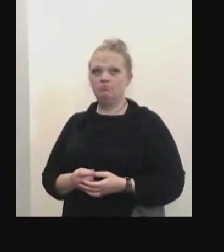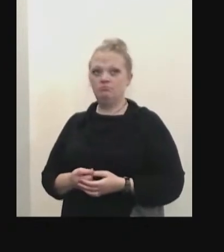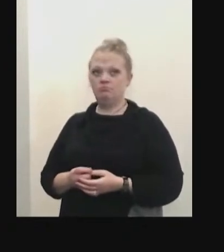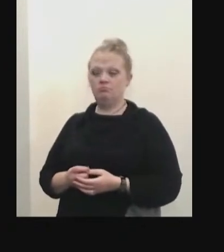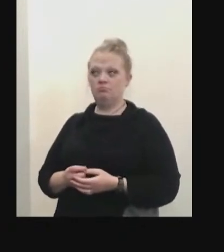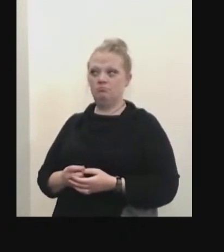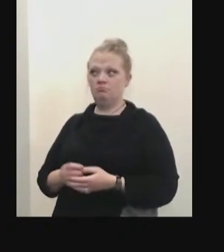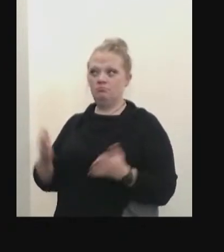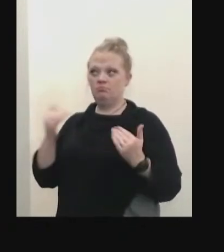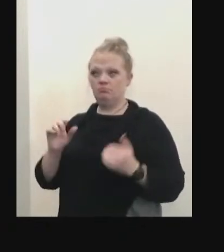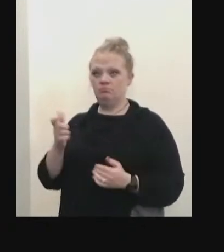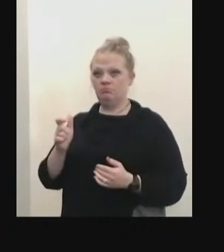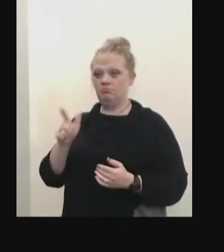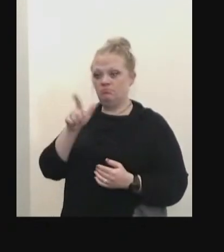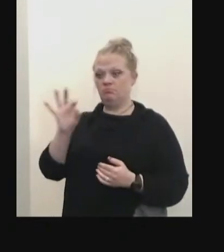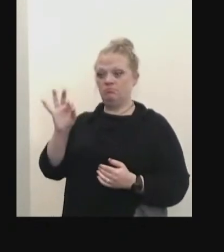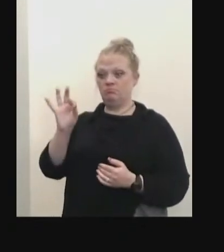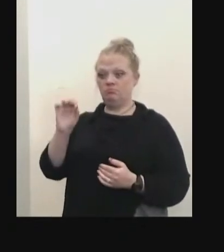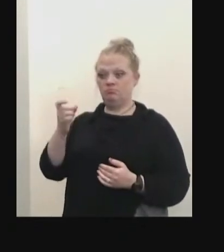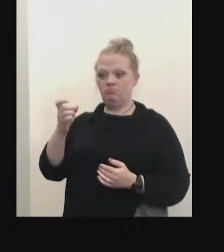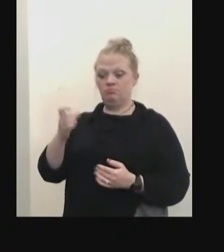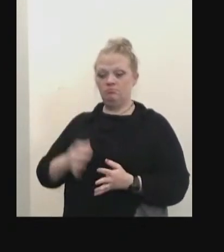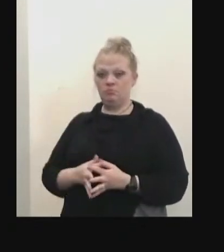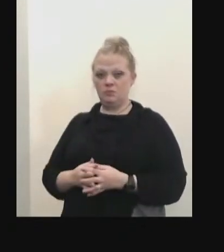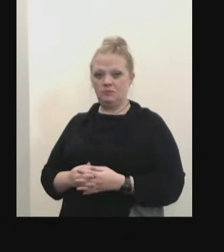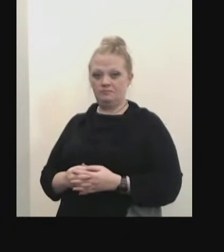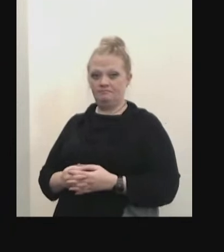And Channel 29, Fox 29.